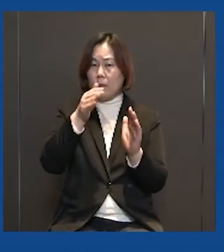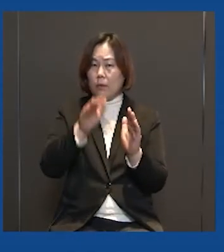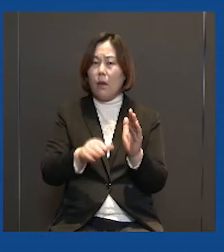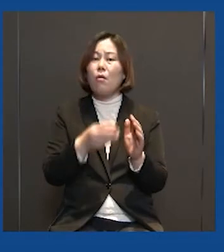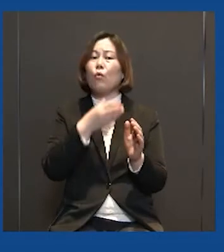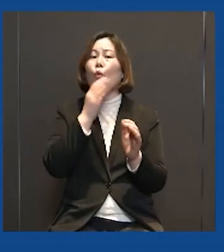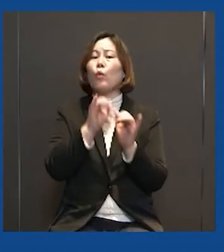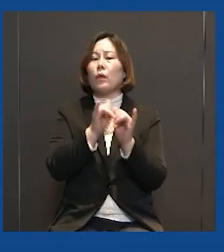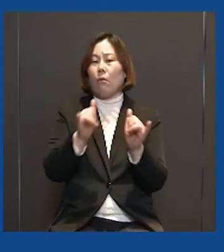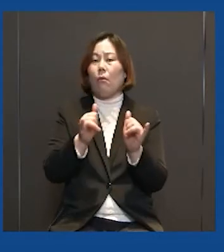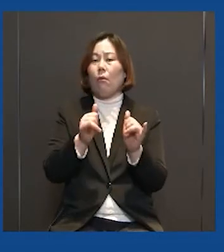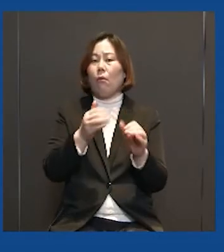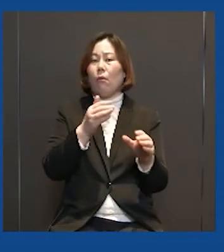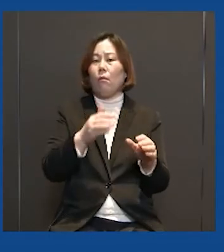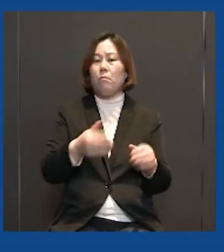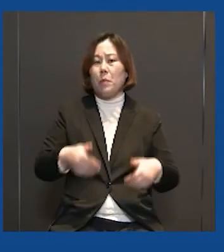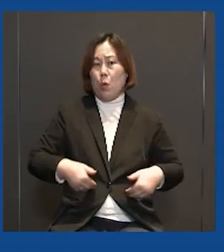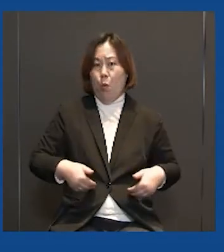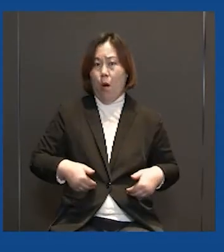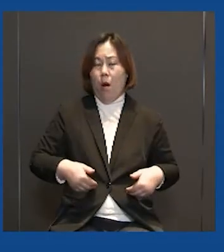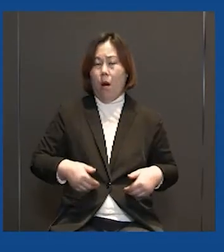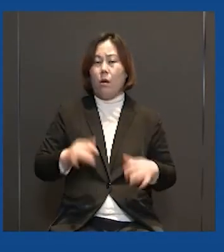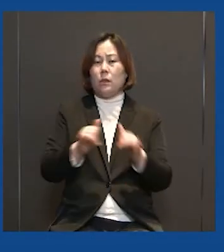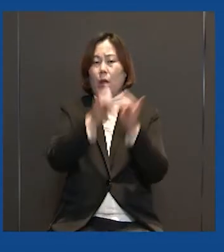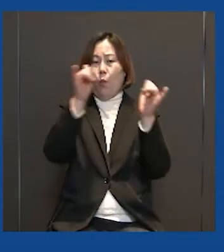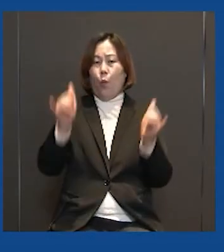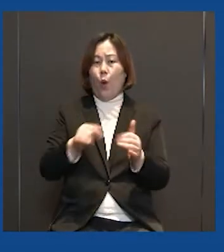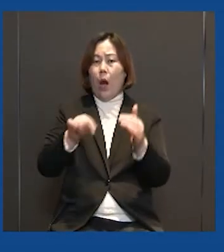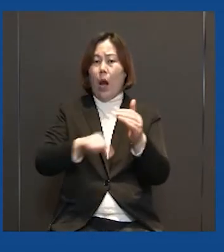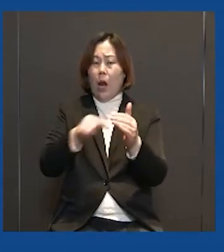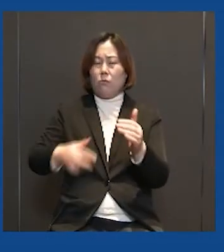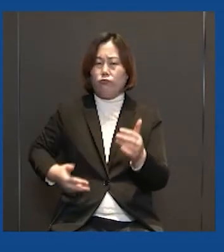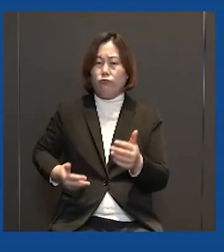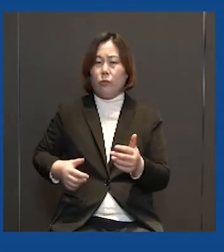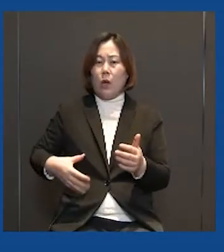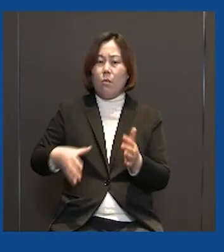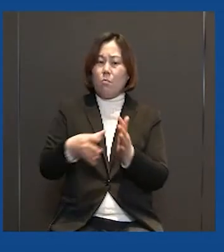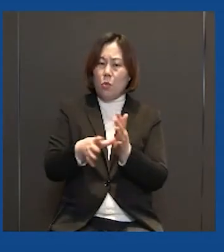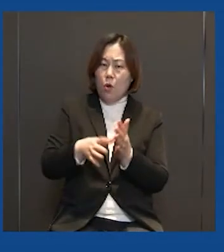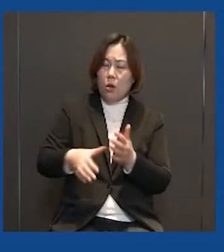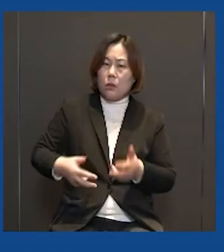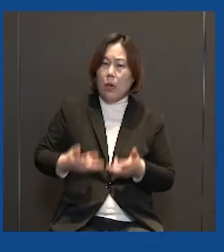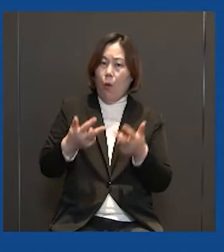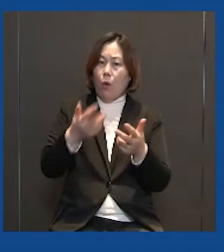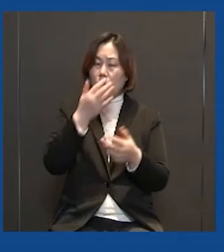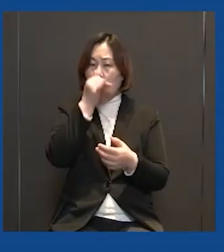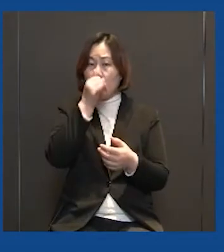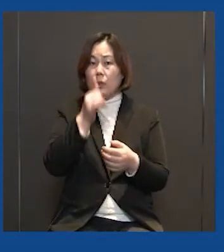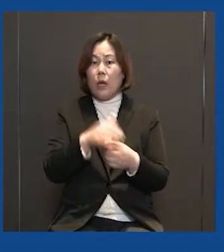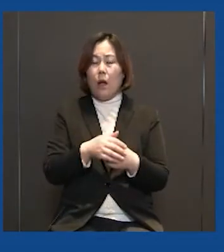the Madrid International Plan of Action that recognizes the potential of older people. In other